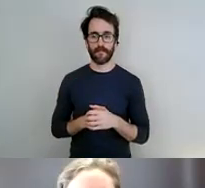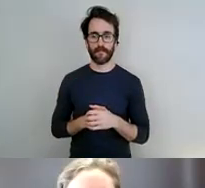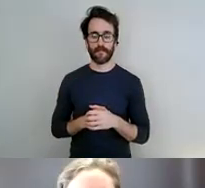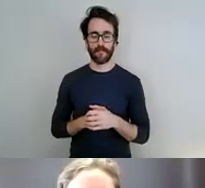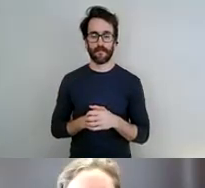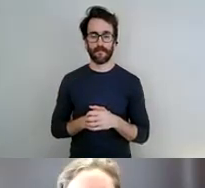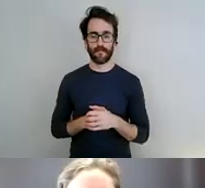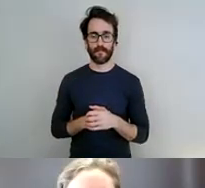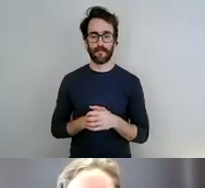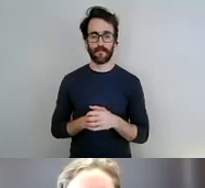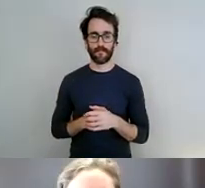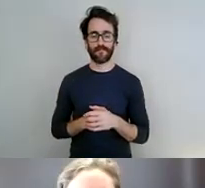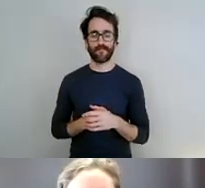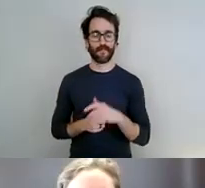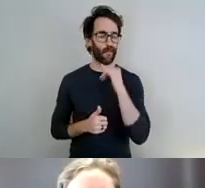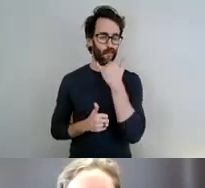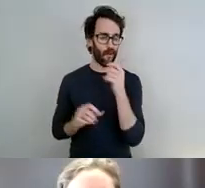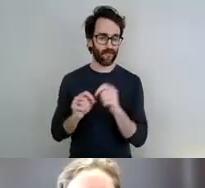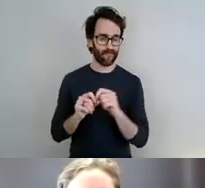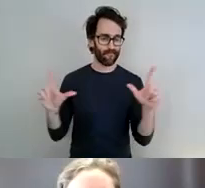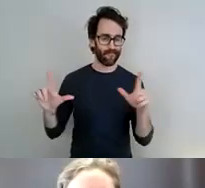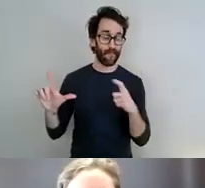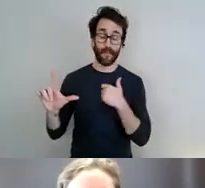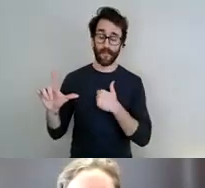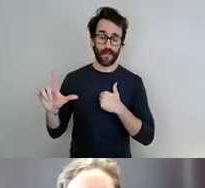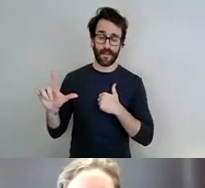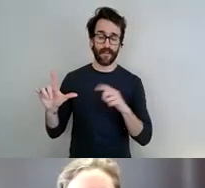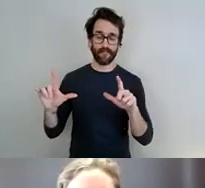Which it didn't go to the right screen in the first place. Sorry.